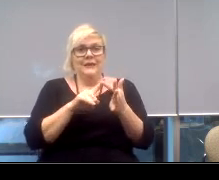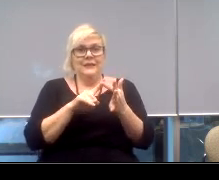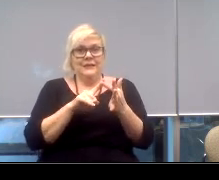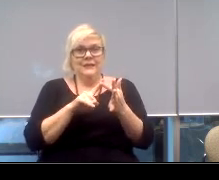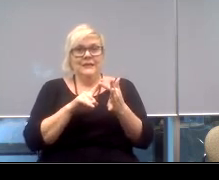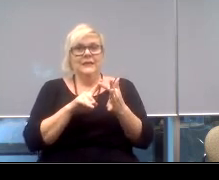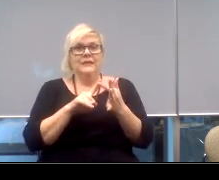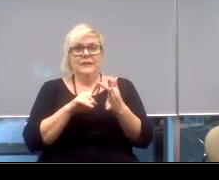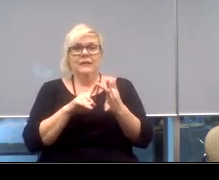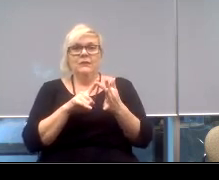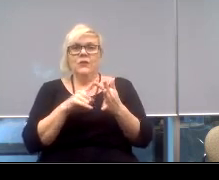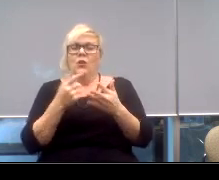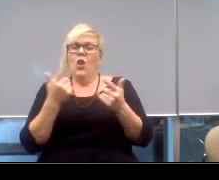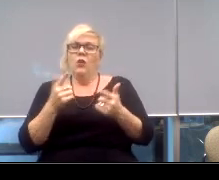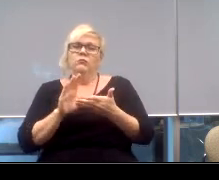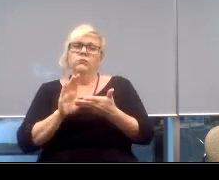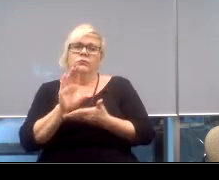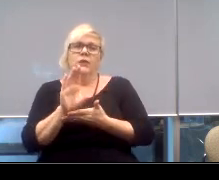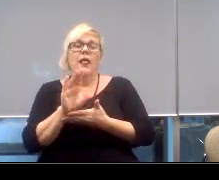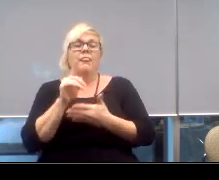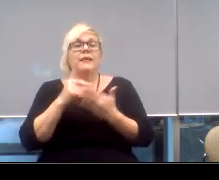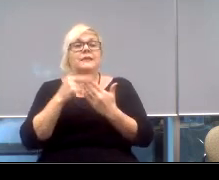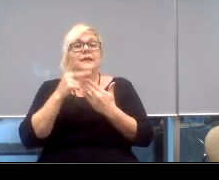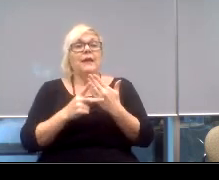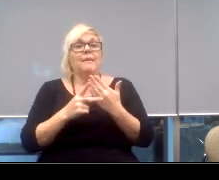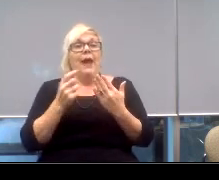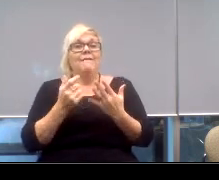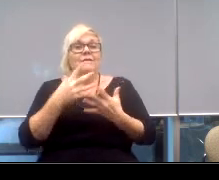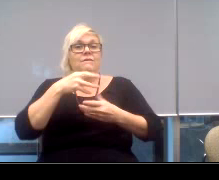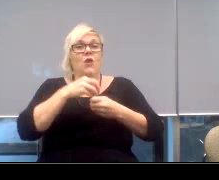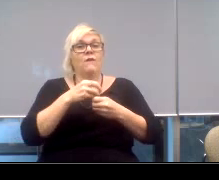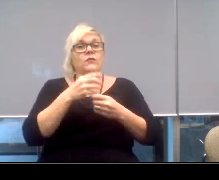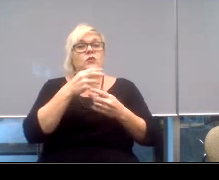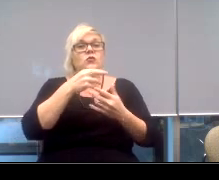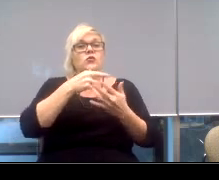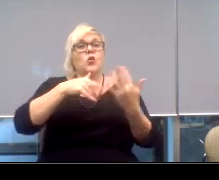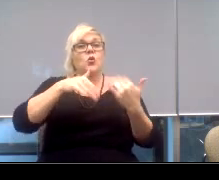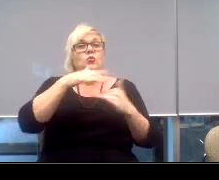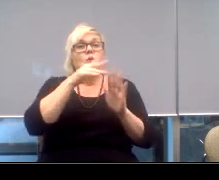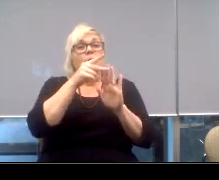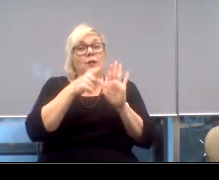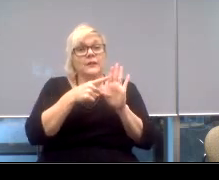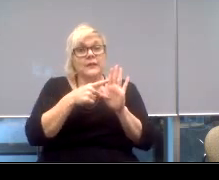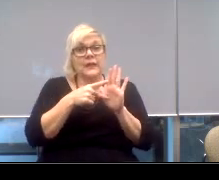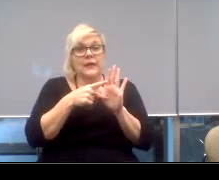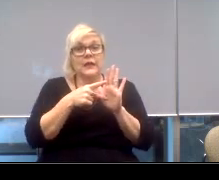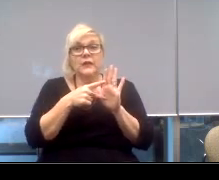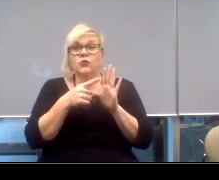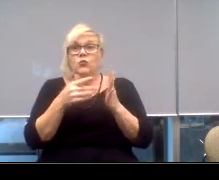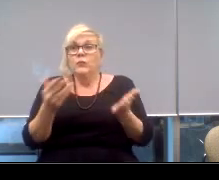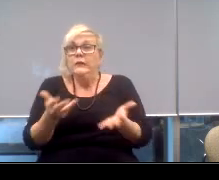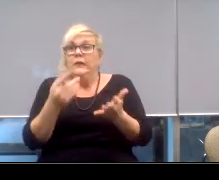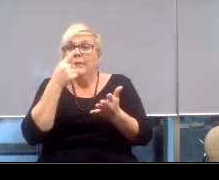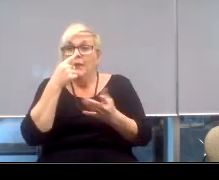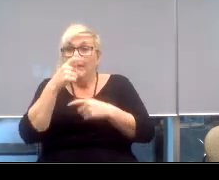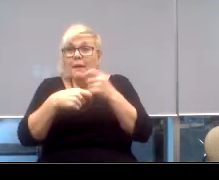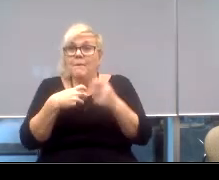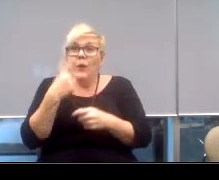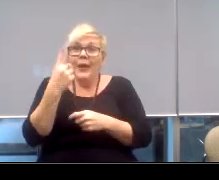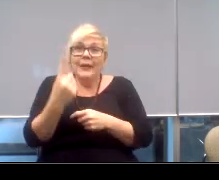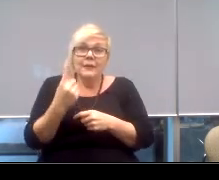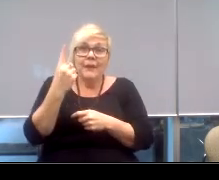after Medicare. The scheme balances social policy and competitive market principles to increase people's independence and